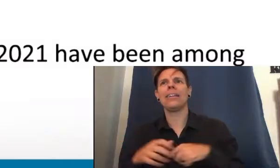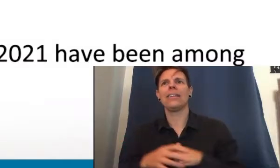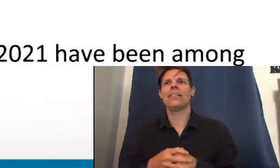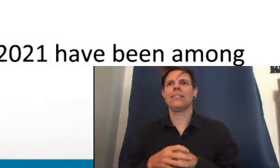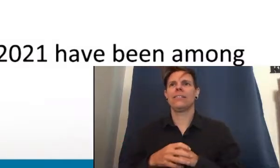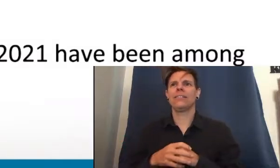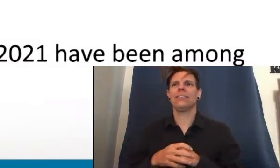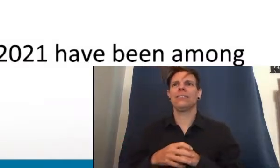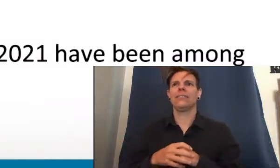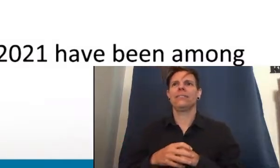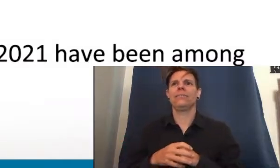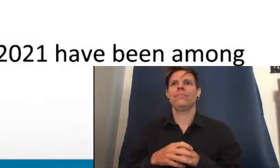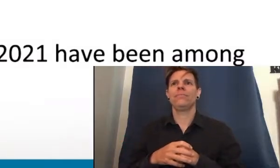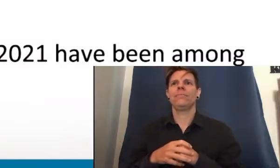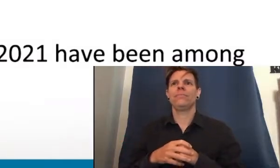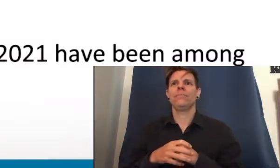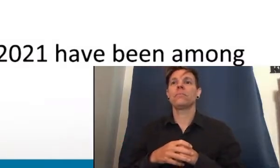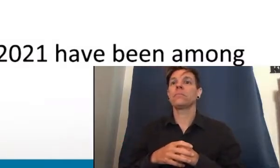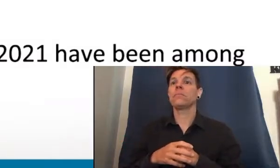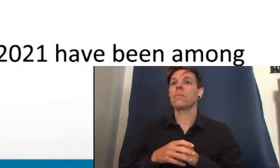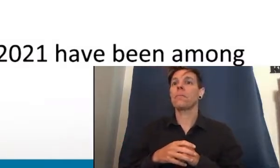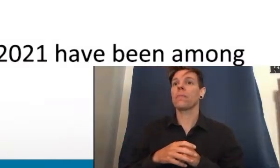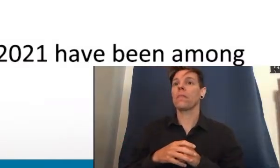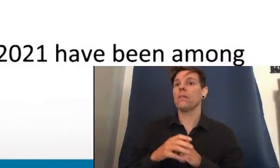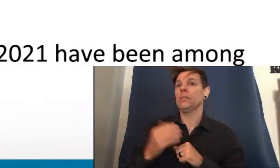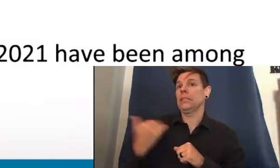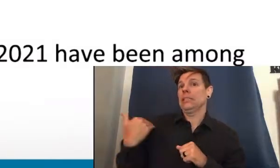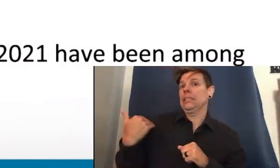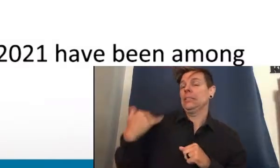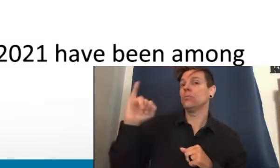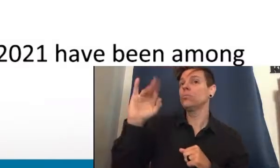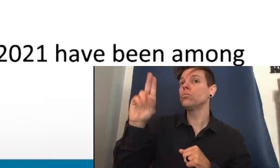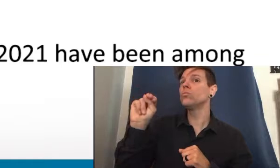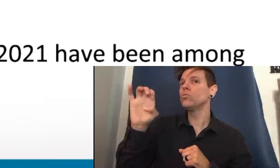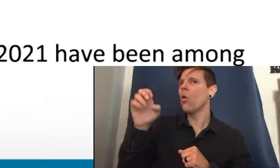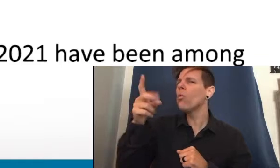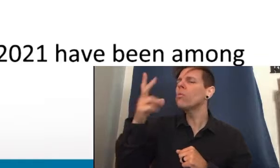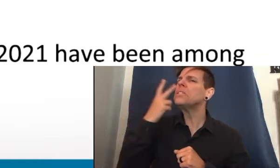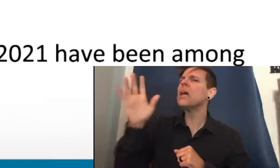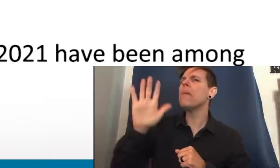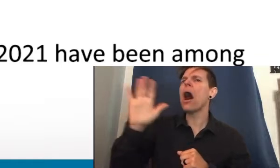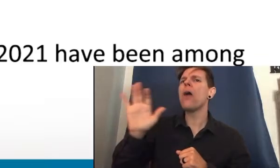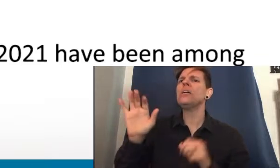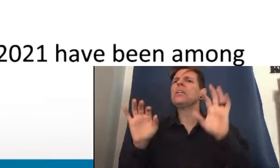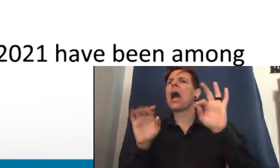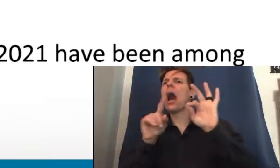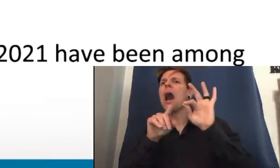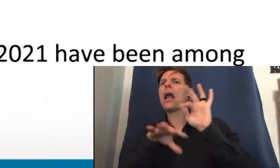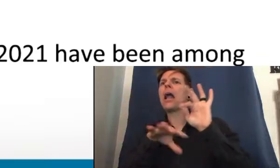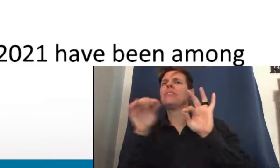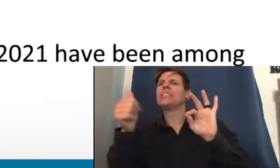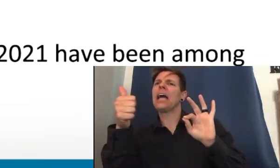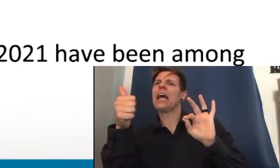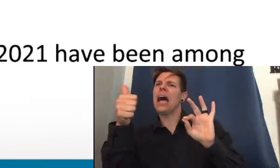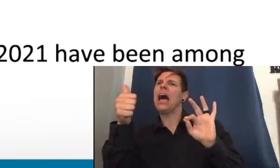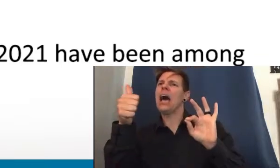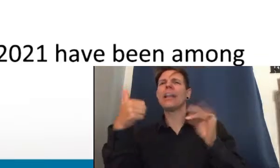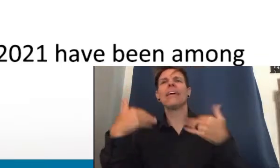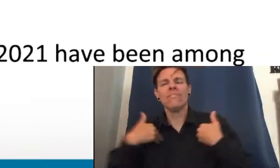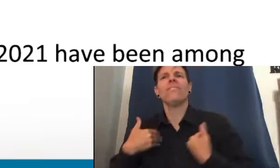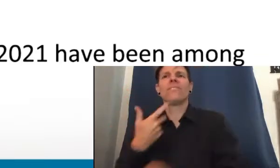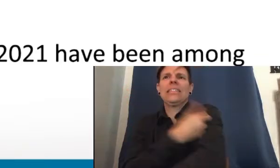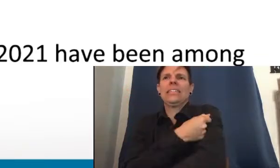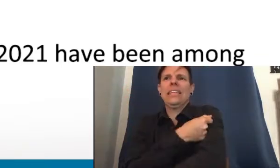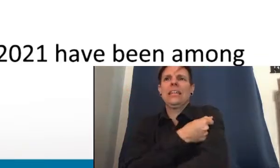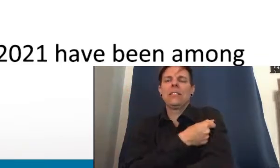6/1/2021, we see that more than 9 out of 10, just right about 9 out of 10 case hospitalizations are among the unvaccinated. And when I say unvaccinated, I mean